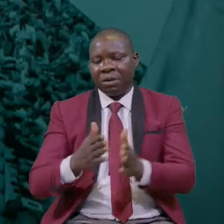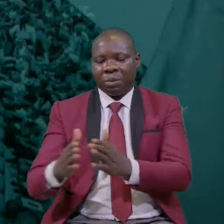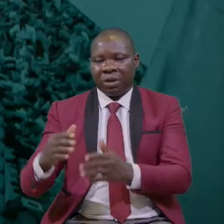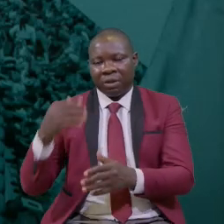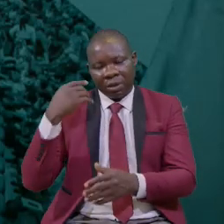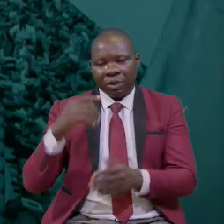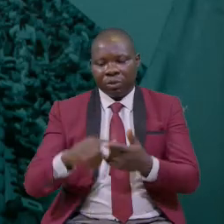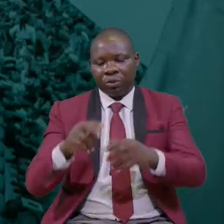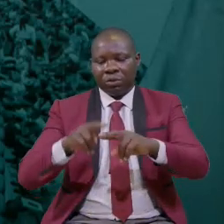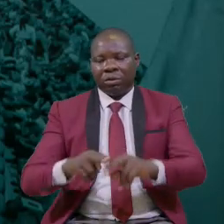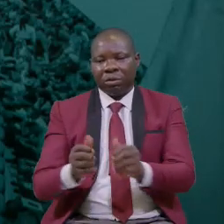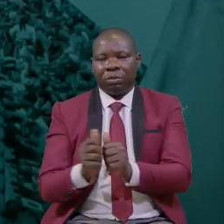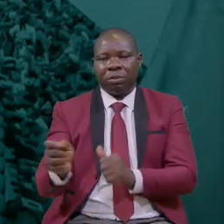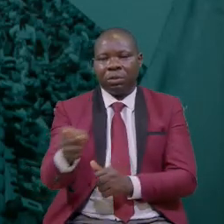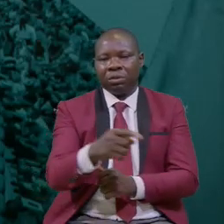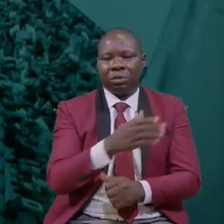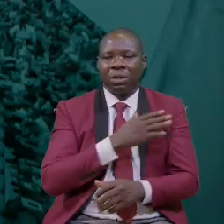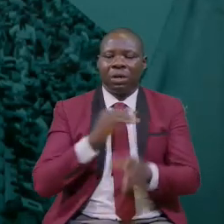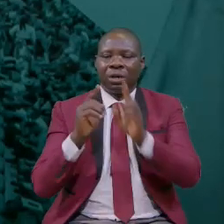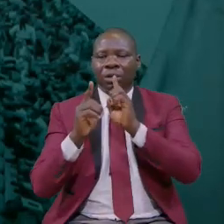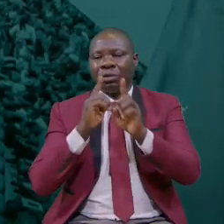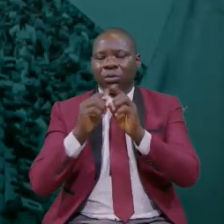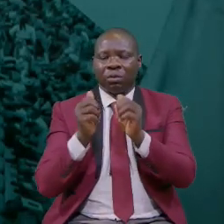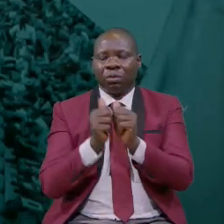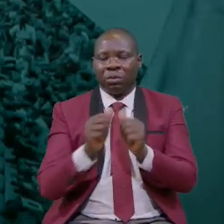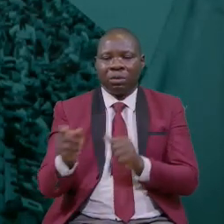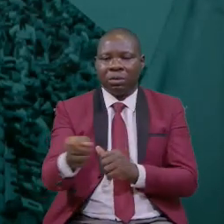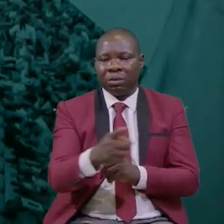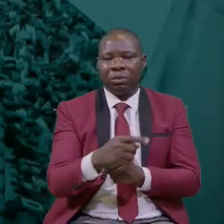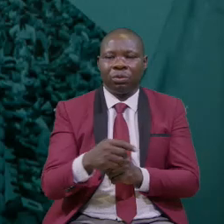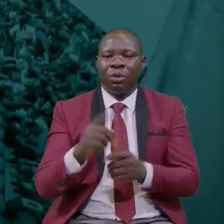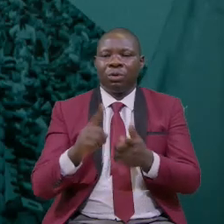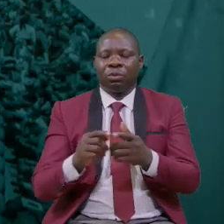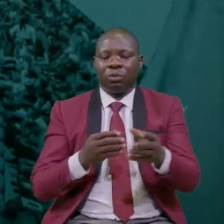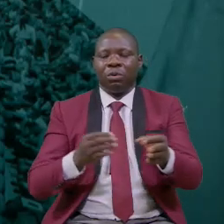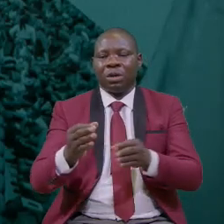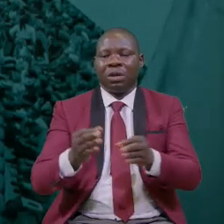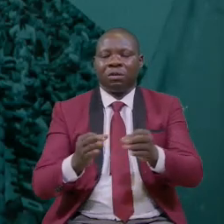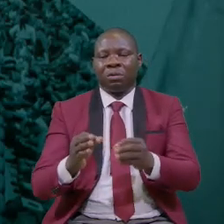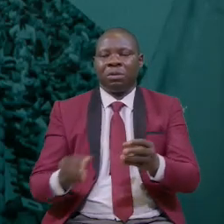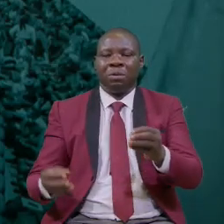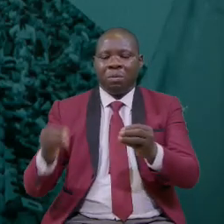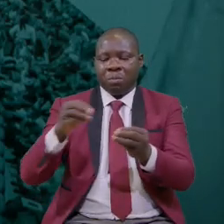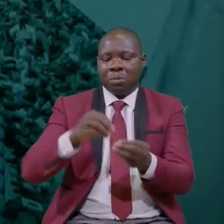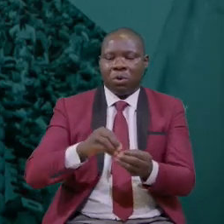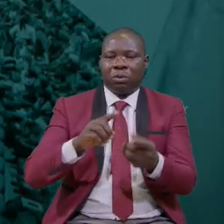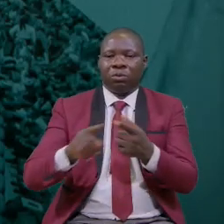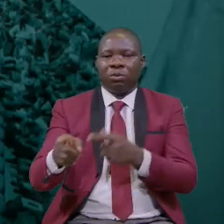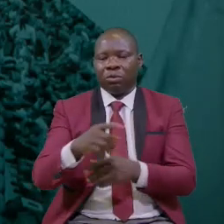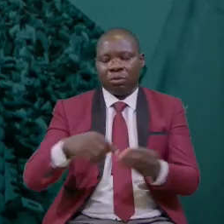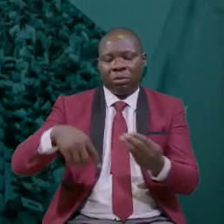you and talk with you, to explain more to you